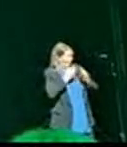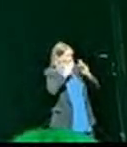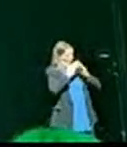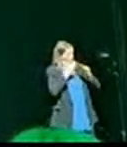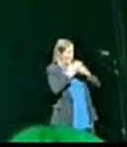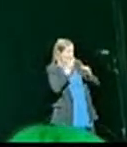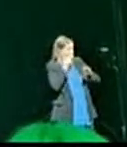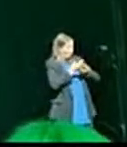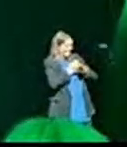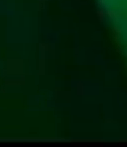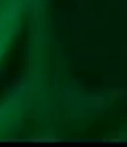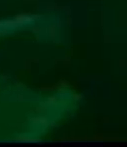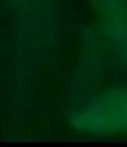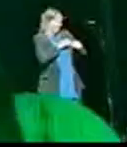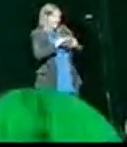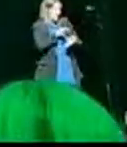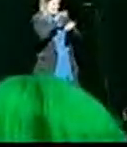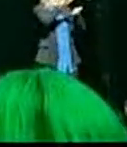time.